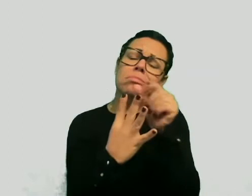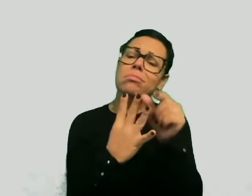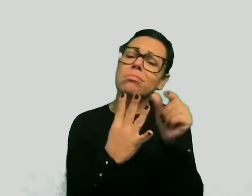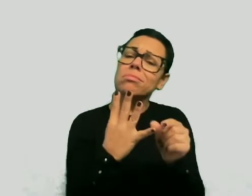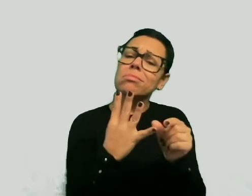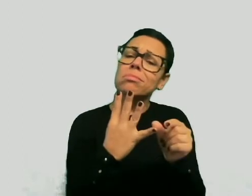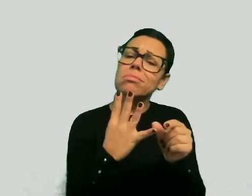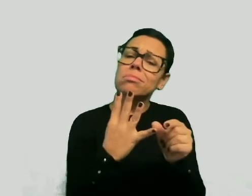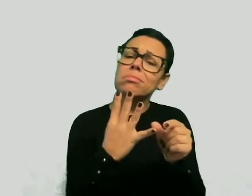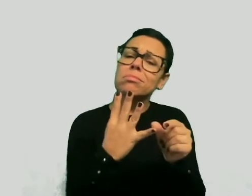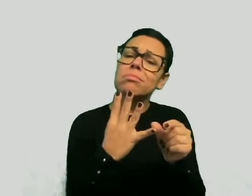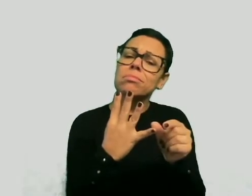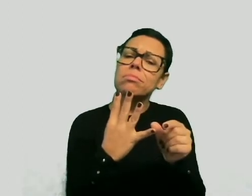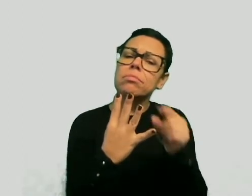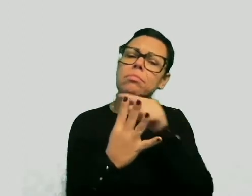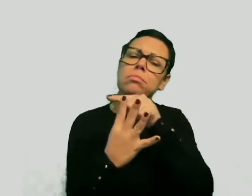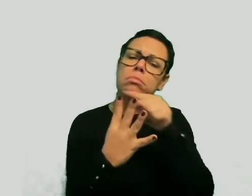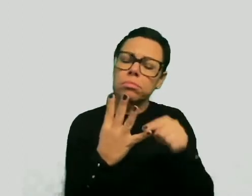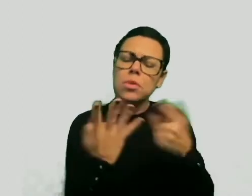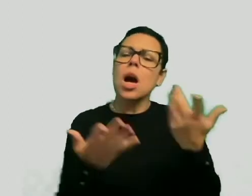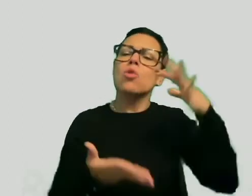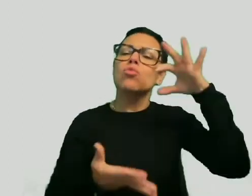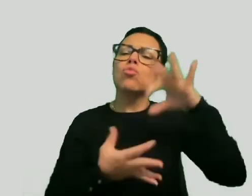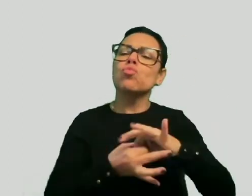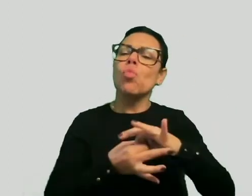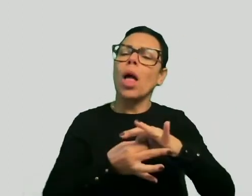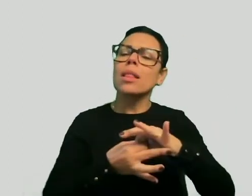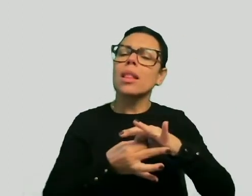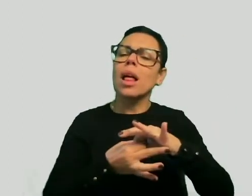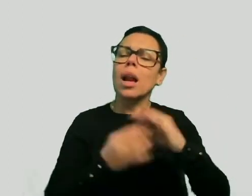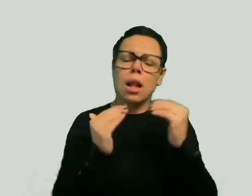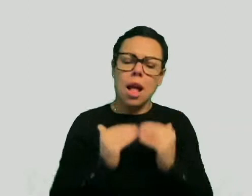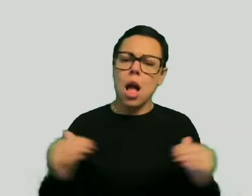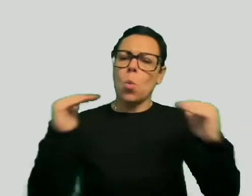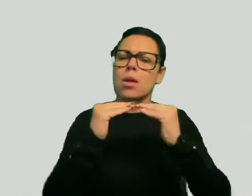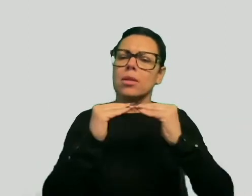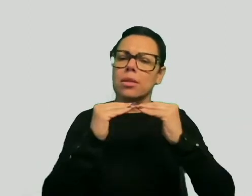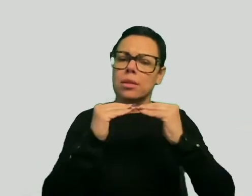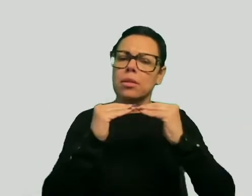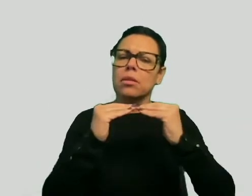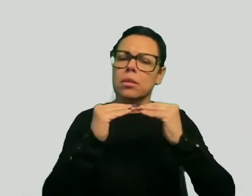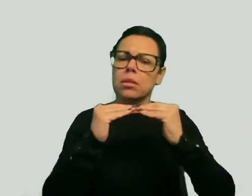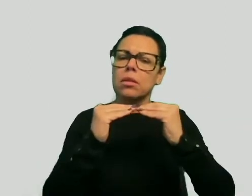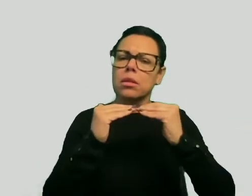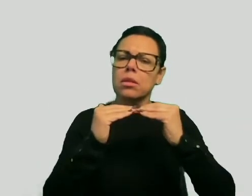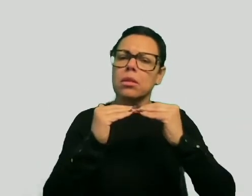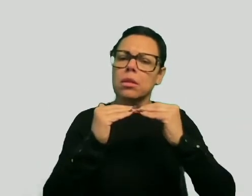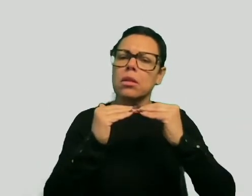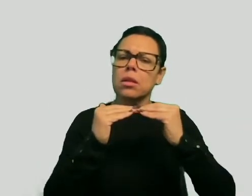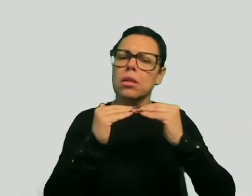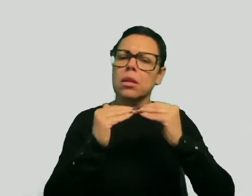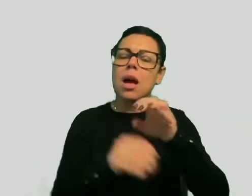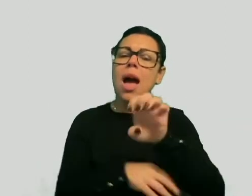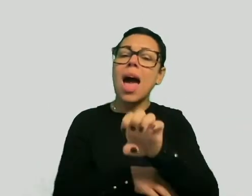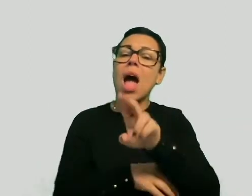and use or unlock the potential of around 14% of the EU GDP to